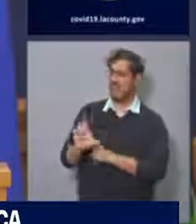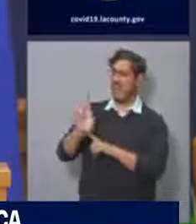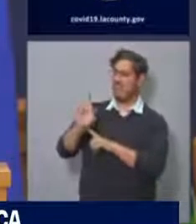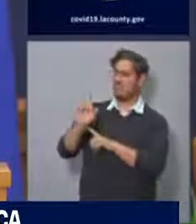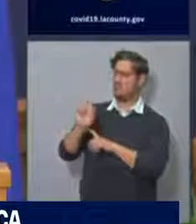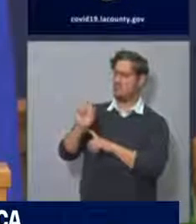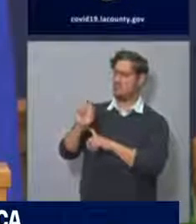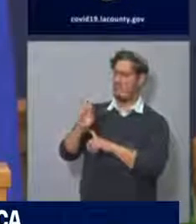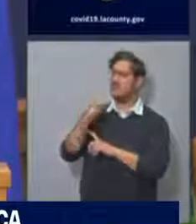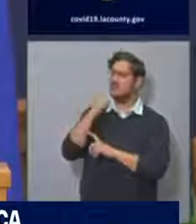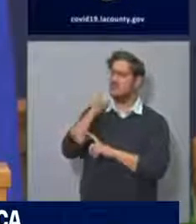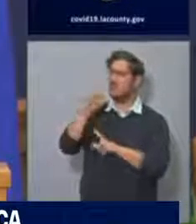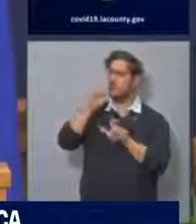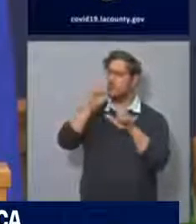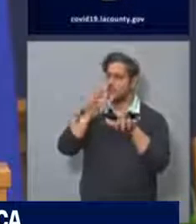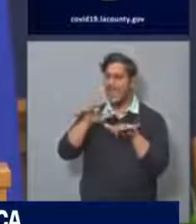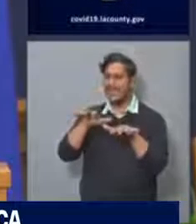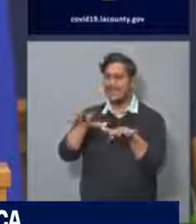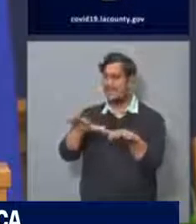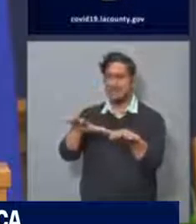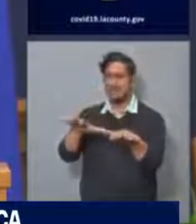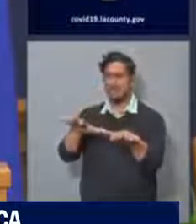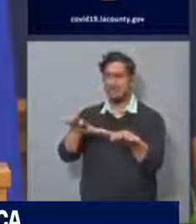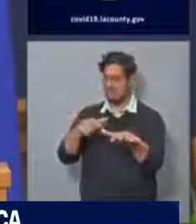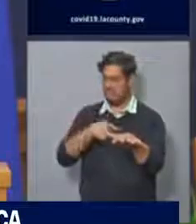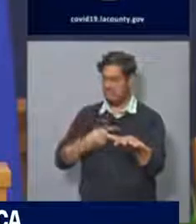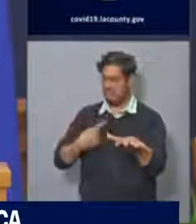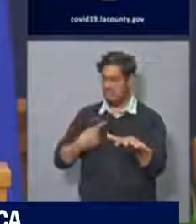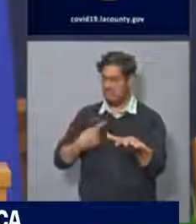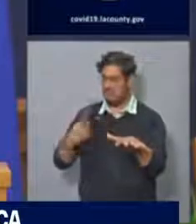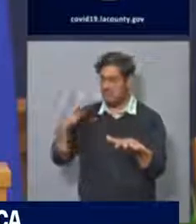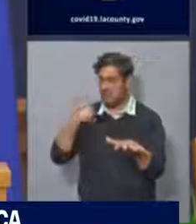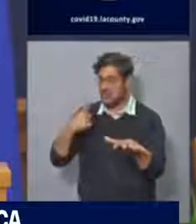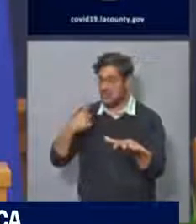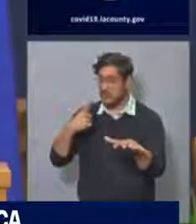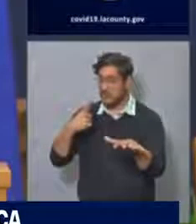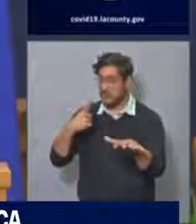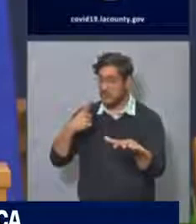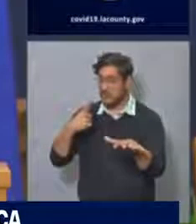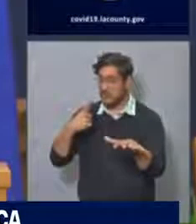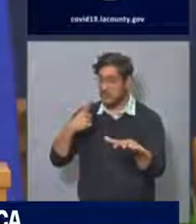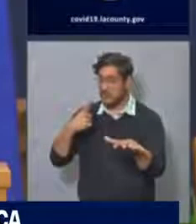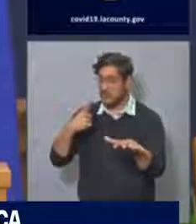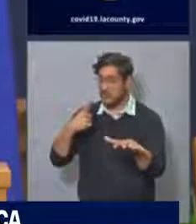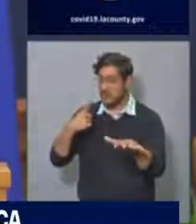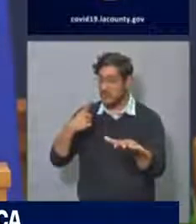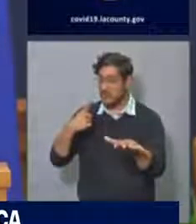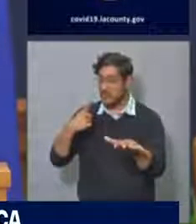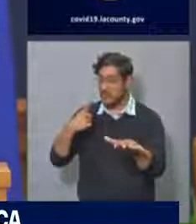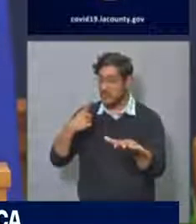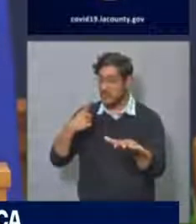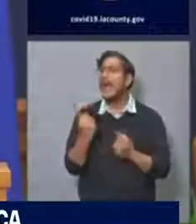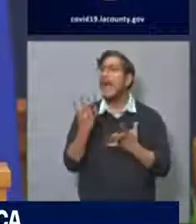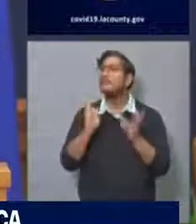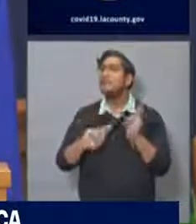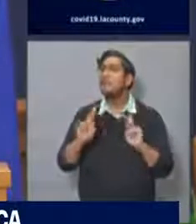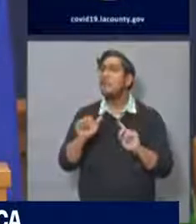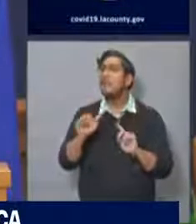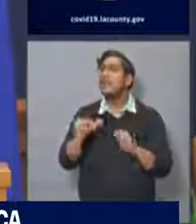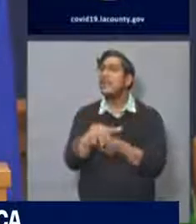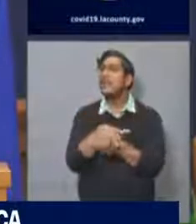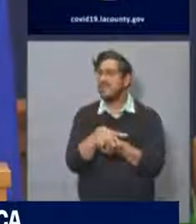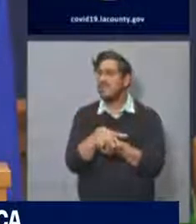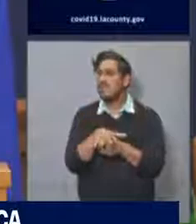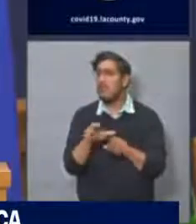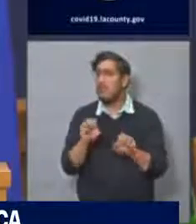Because it's so close to 1. I'm wondering, is it definitely above 1? The number of LA County residents